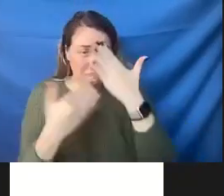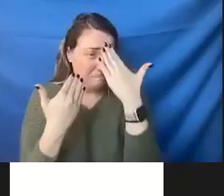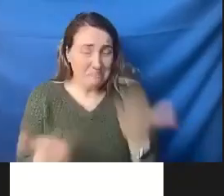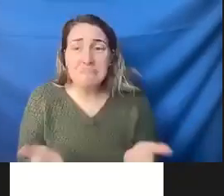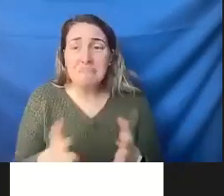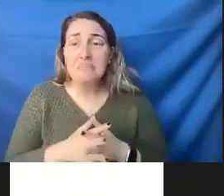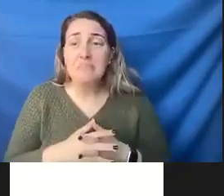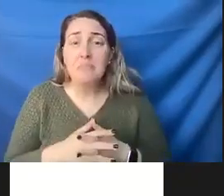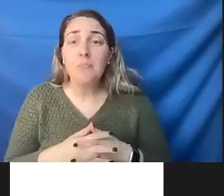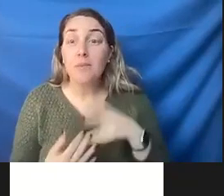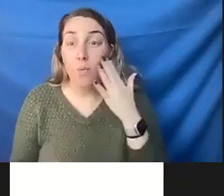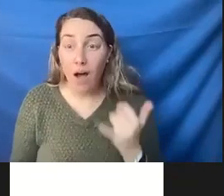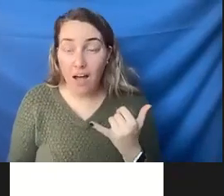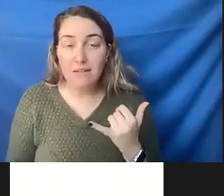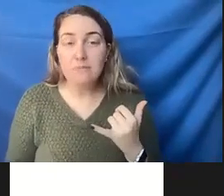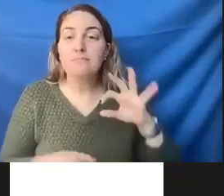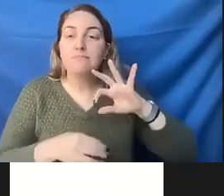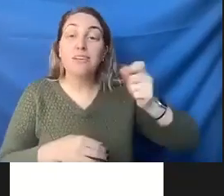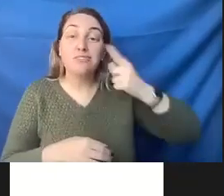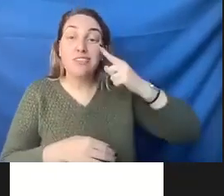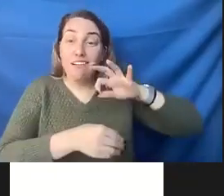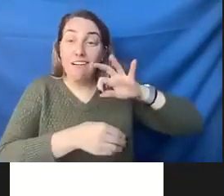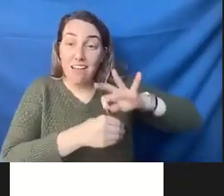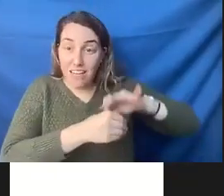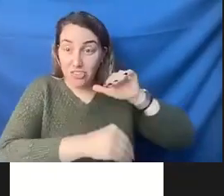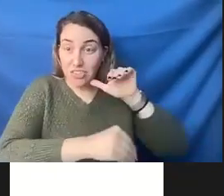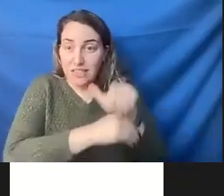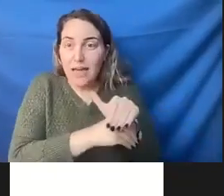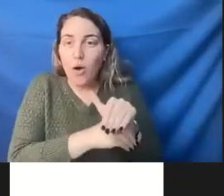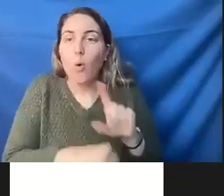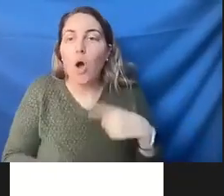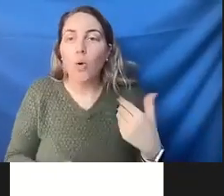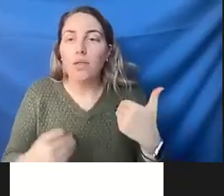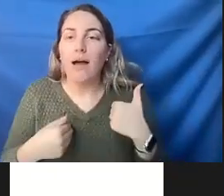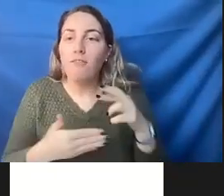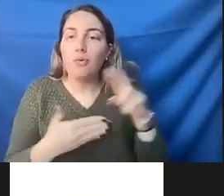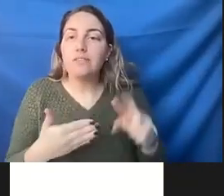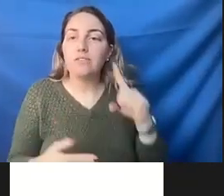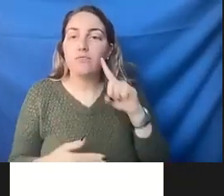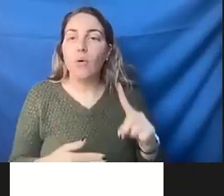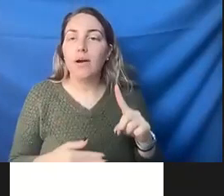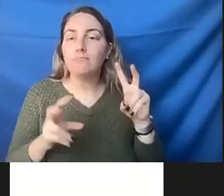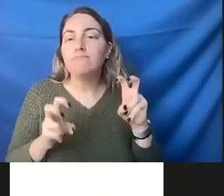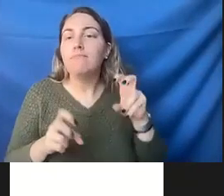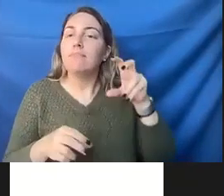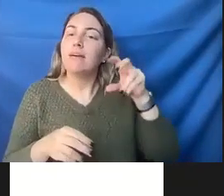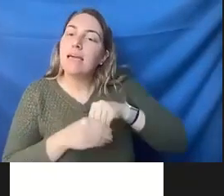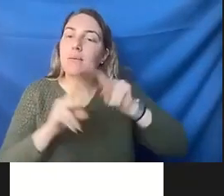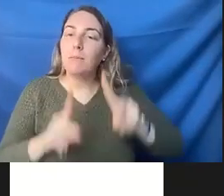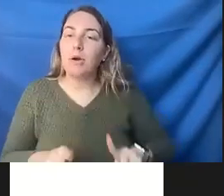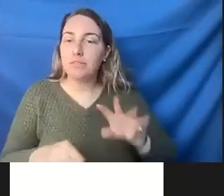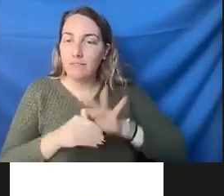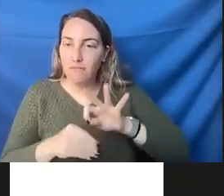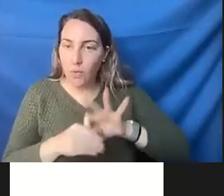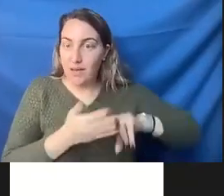And the reason why is because election night, we only have the results from in-person voting. So early voting and election day